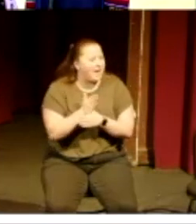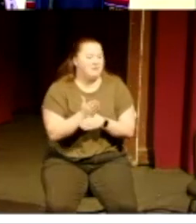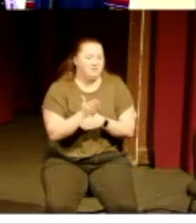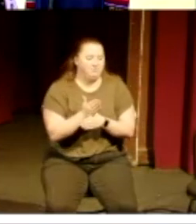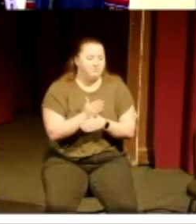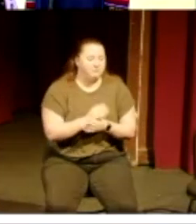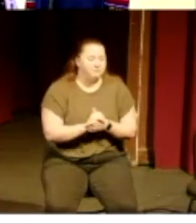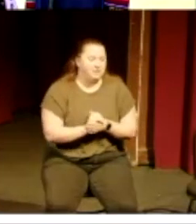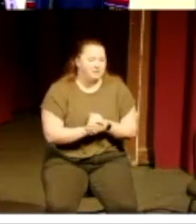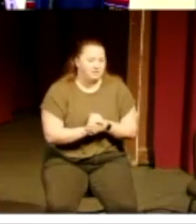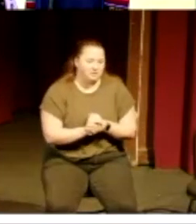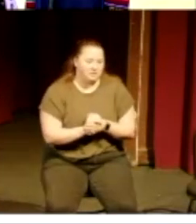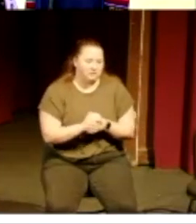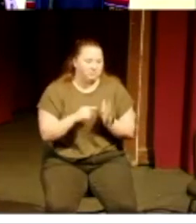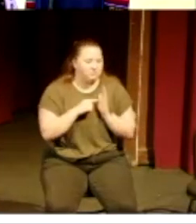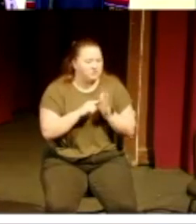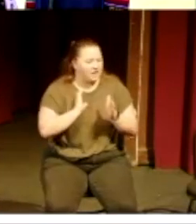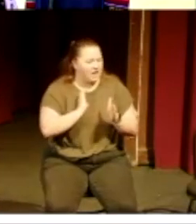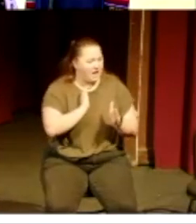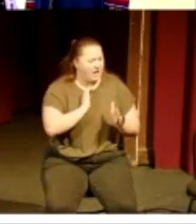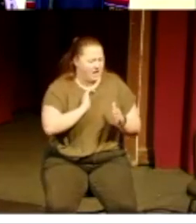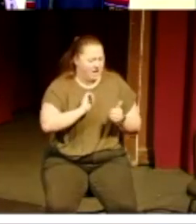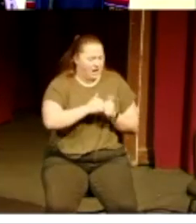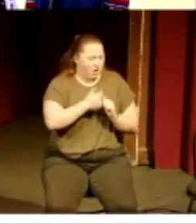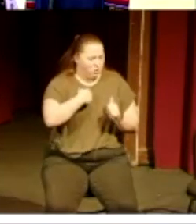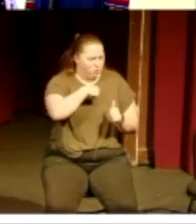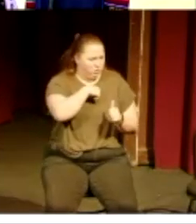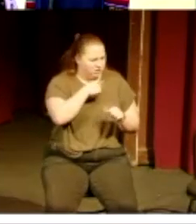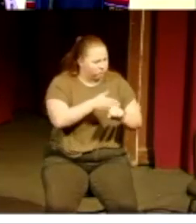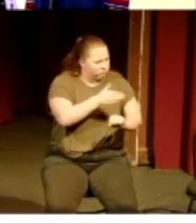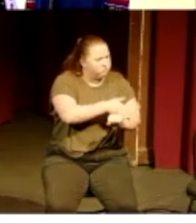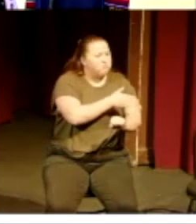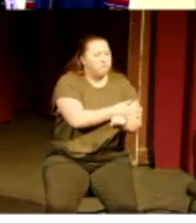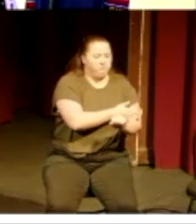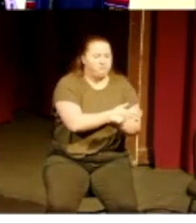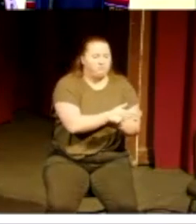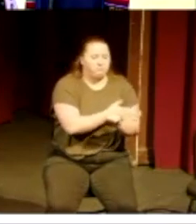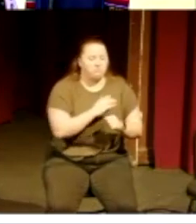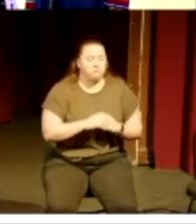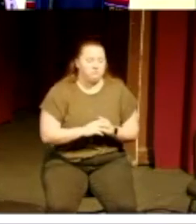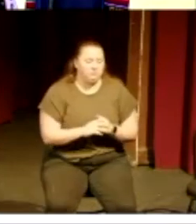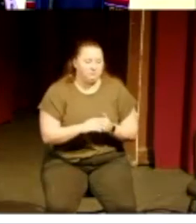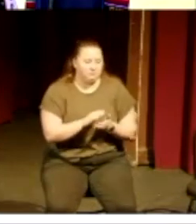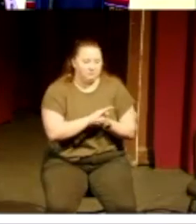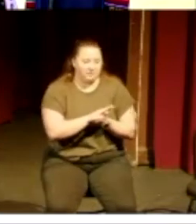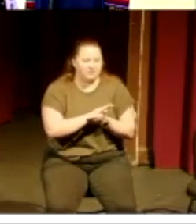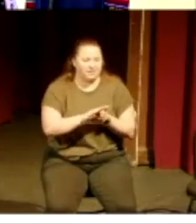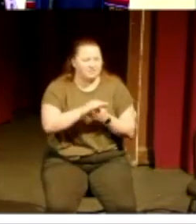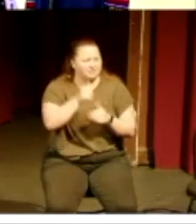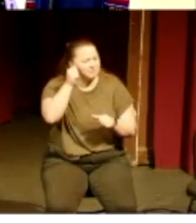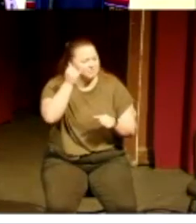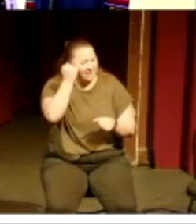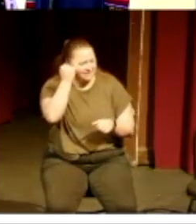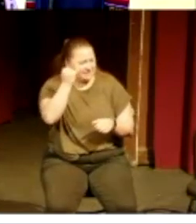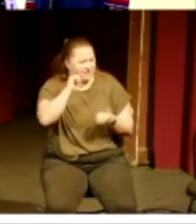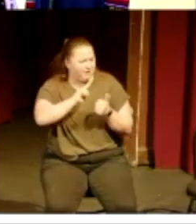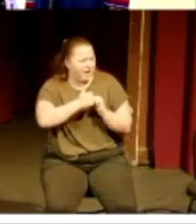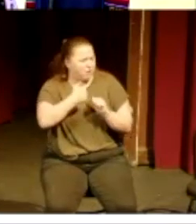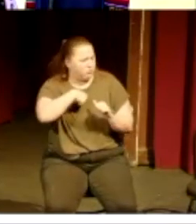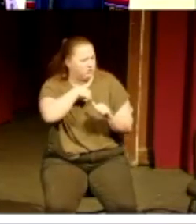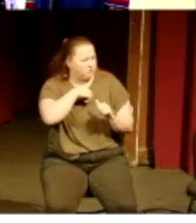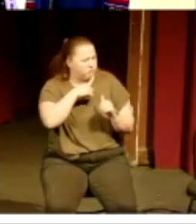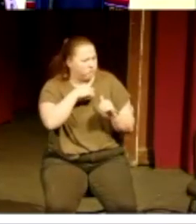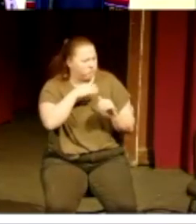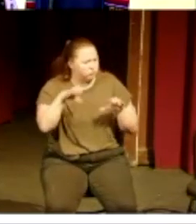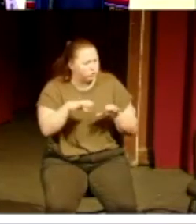barometer to how we're doing. Not an end-all, be-all, but really a nice barometer to how we're doing with our various